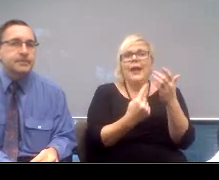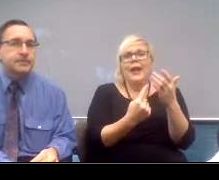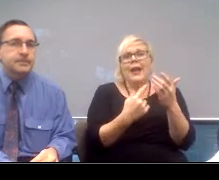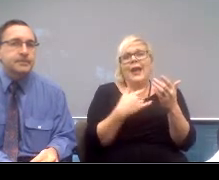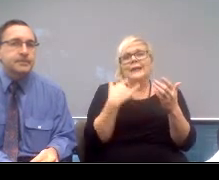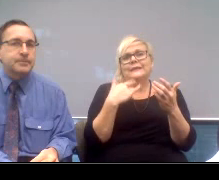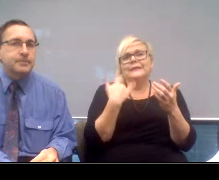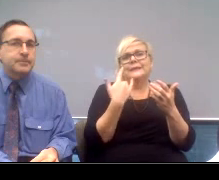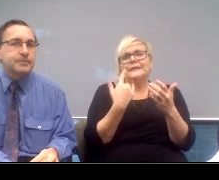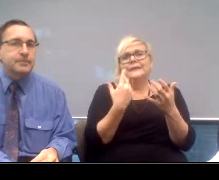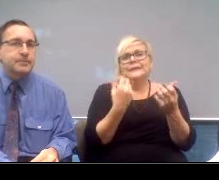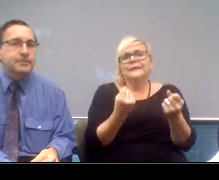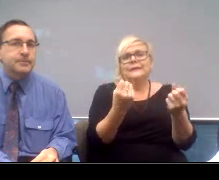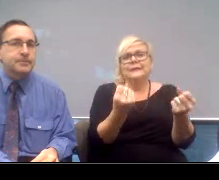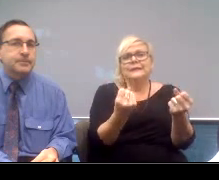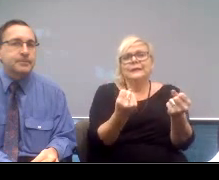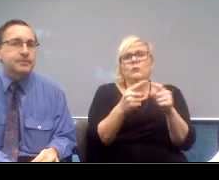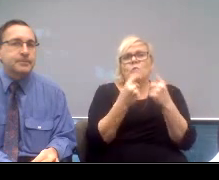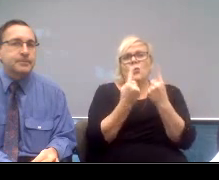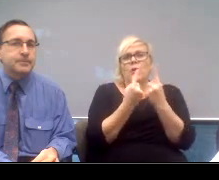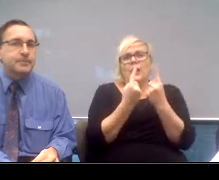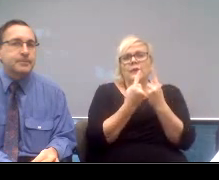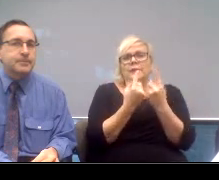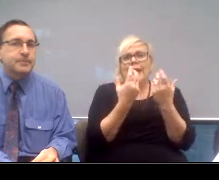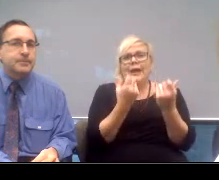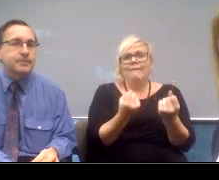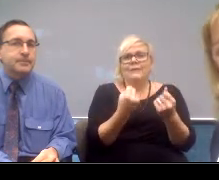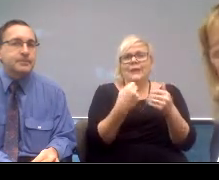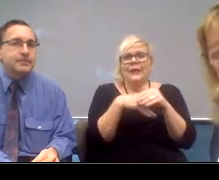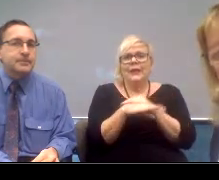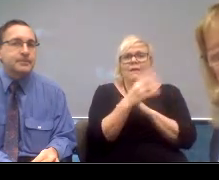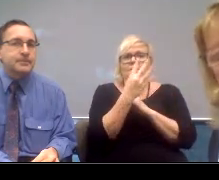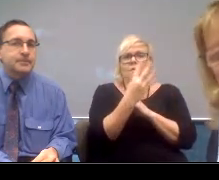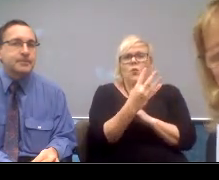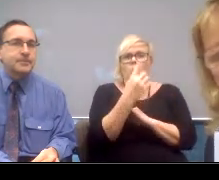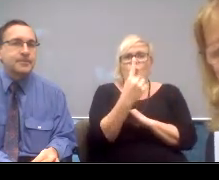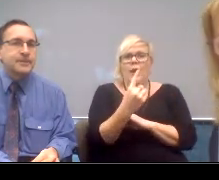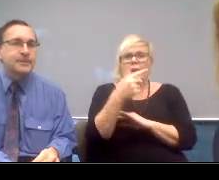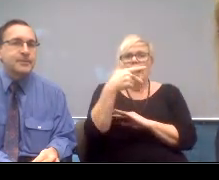existing product lines that appear in 418?